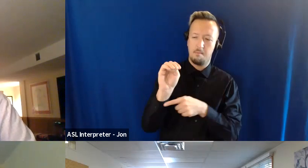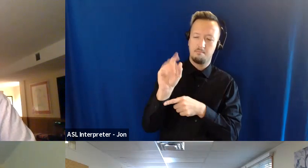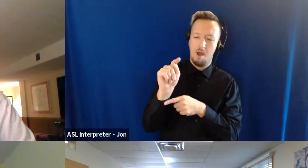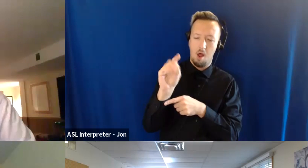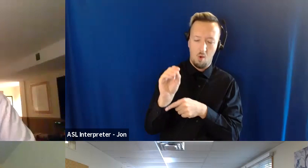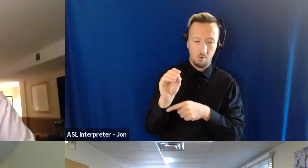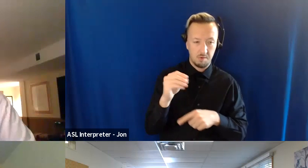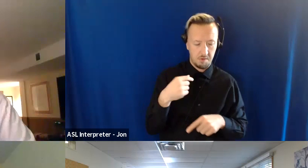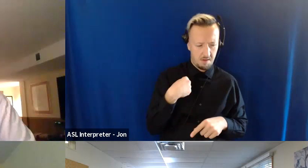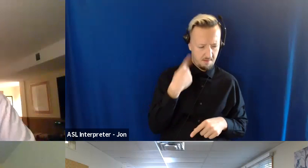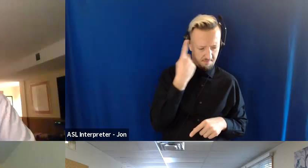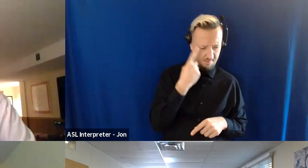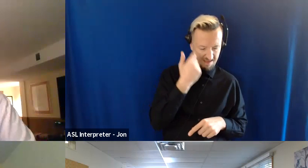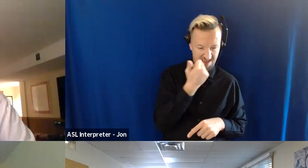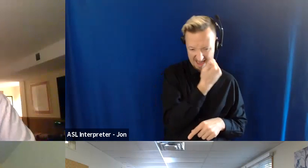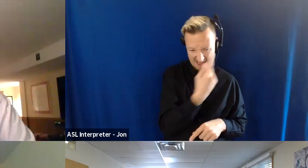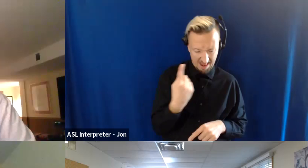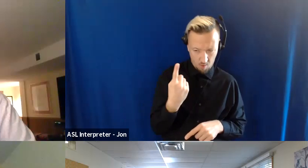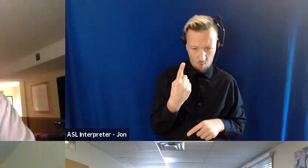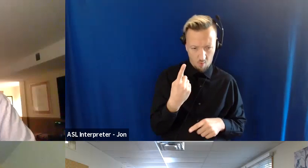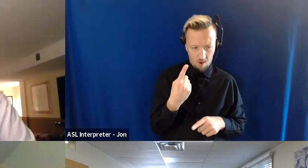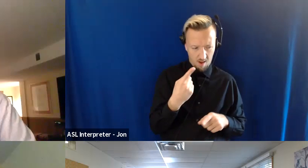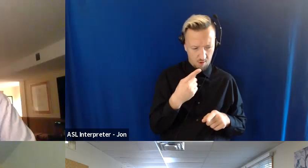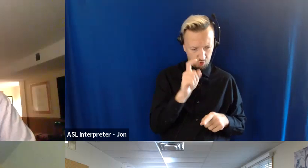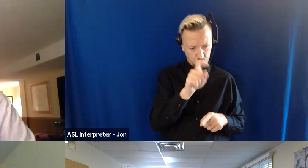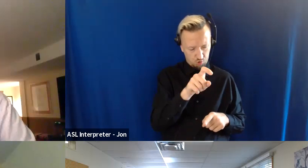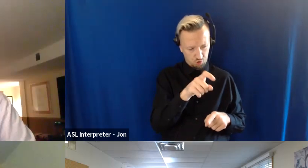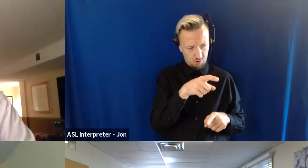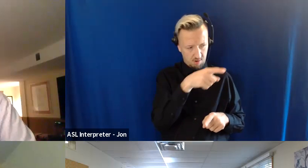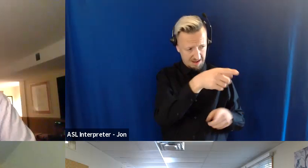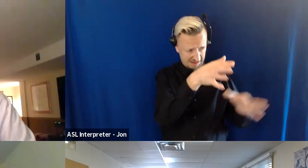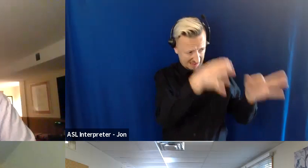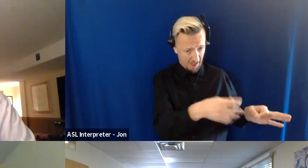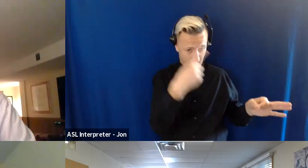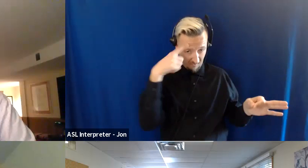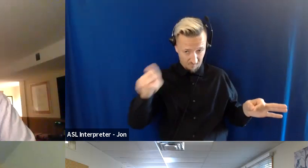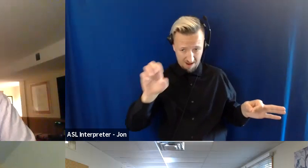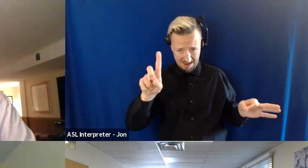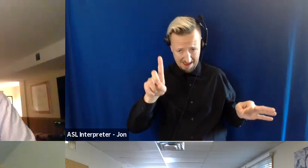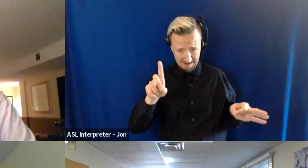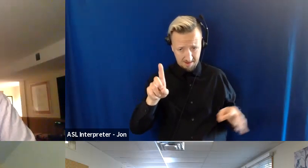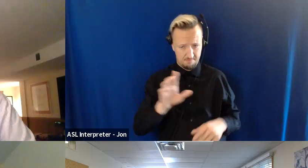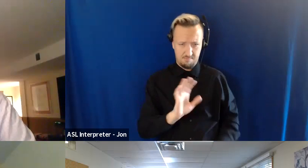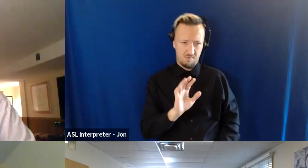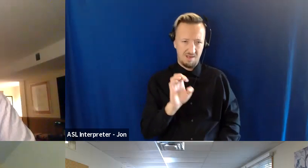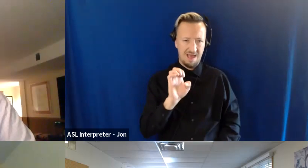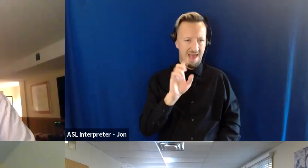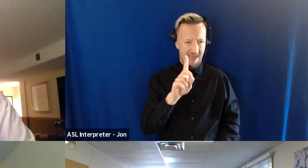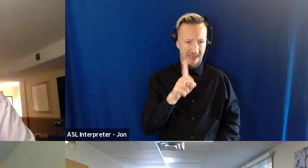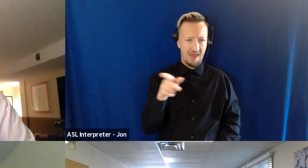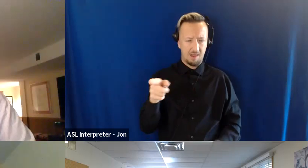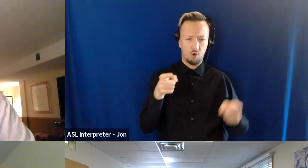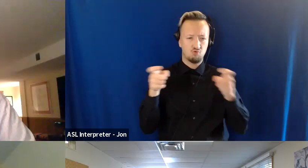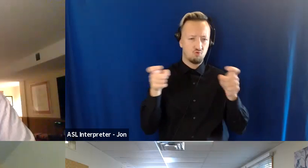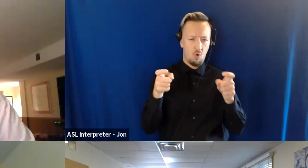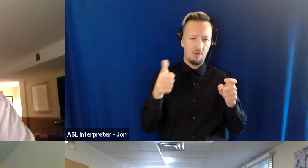where anyone had the audacity to attempt to make a decision for Ed. He was very much in control of his life and